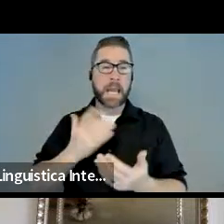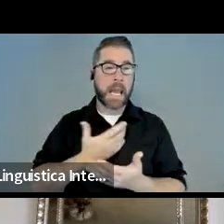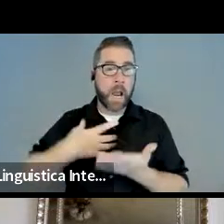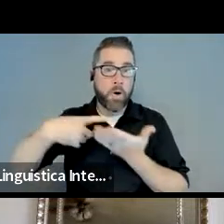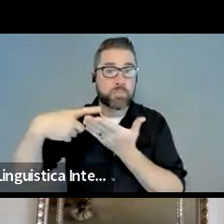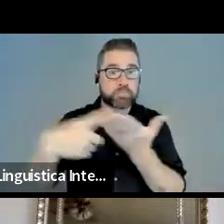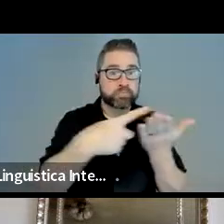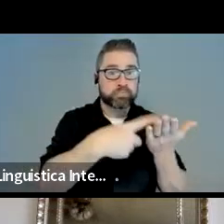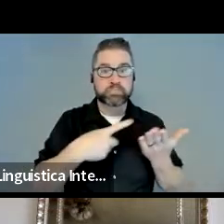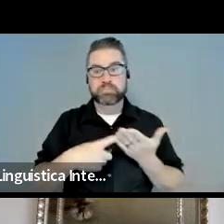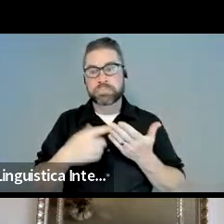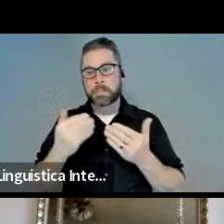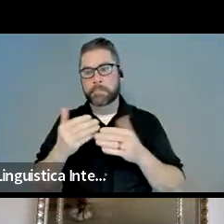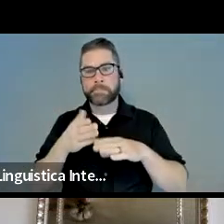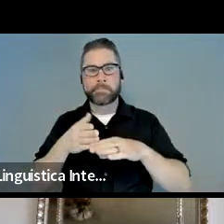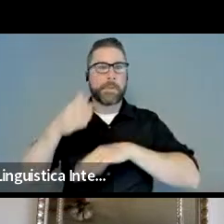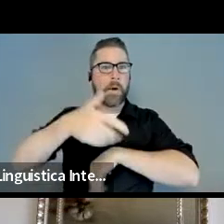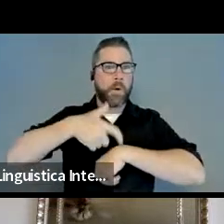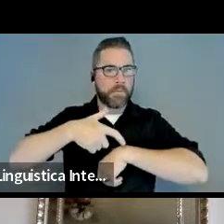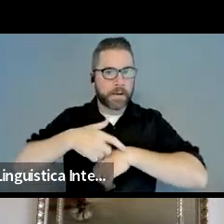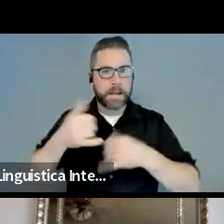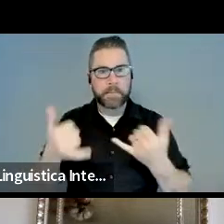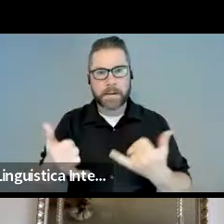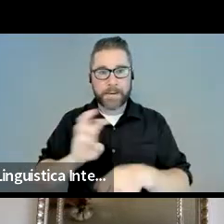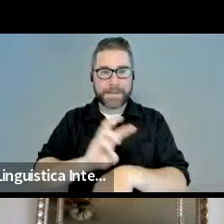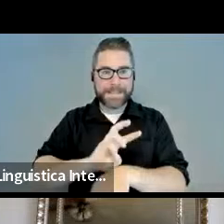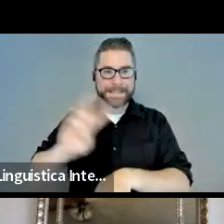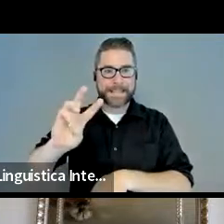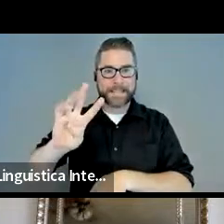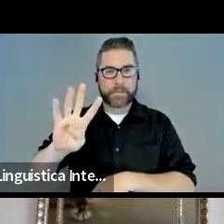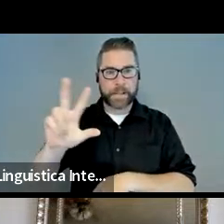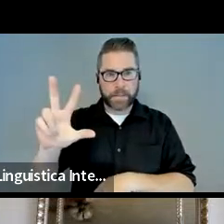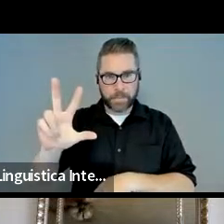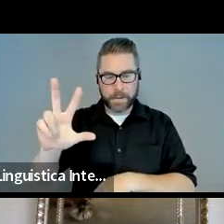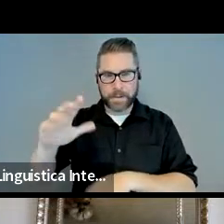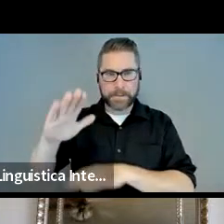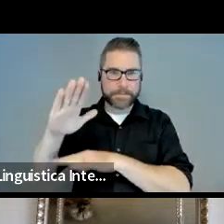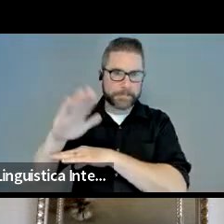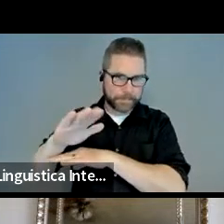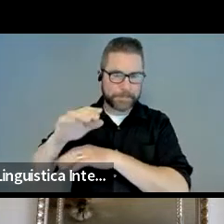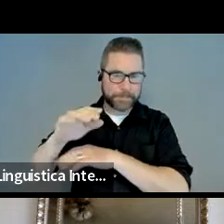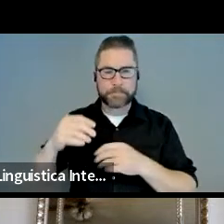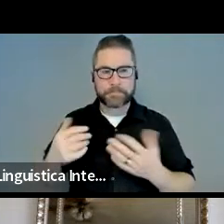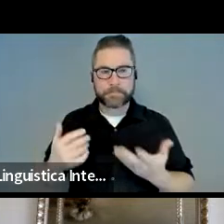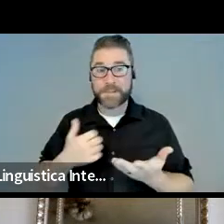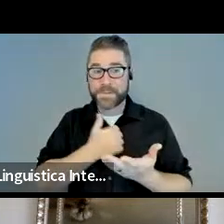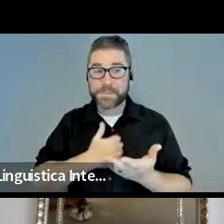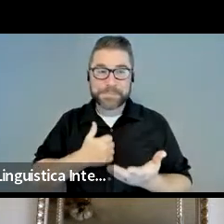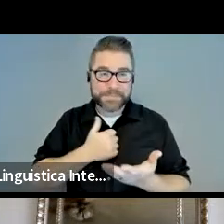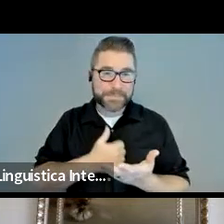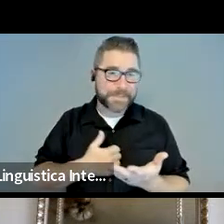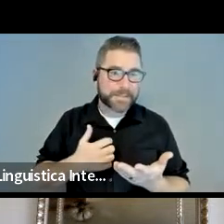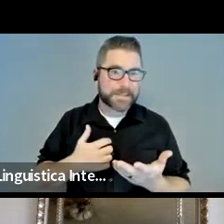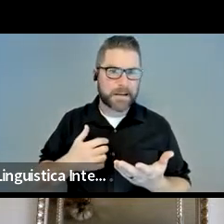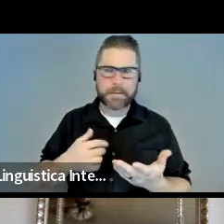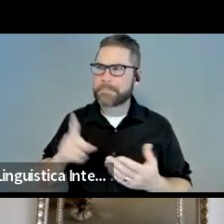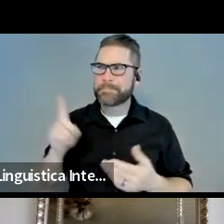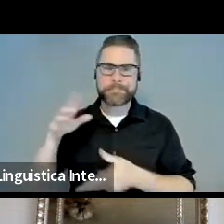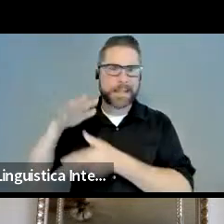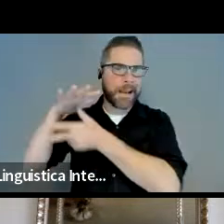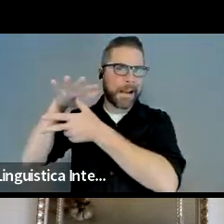now 6:43 p.m. And sorry for the loud sound, there's a helicopter going over my